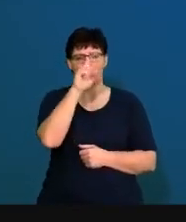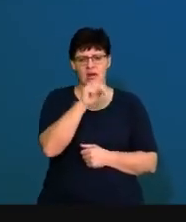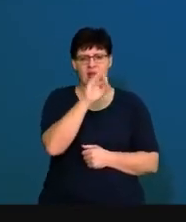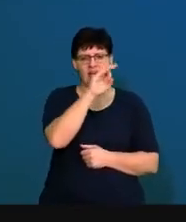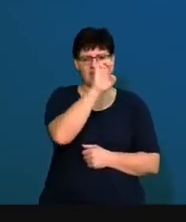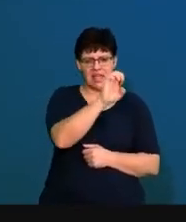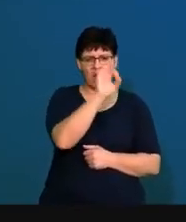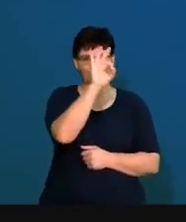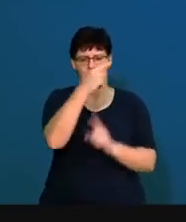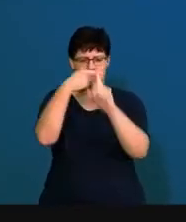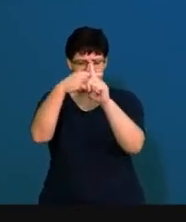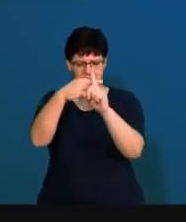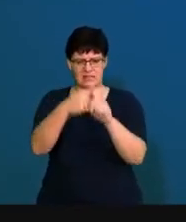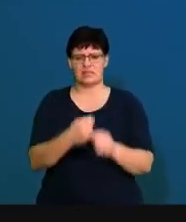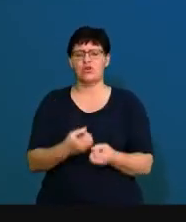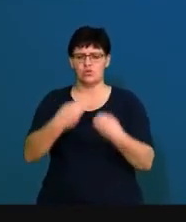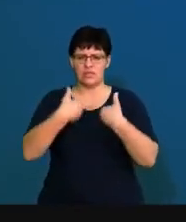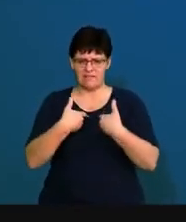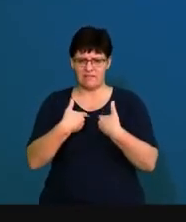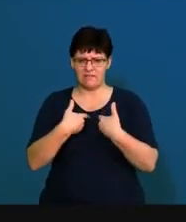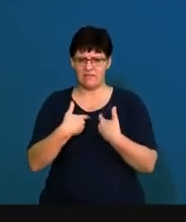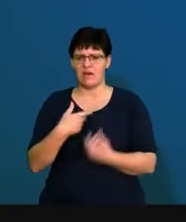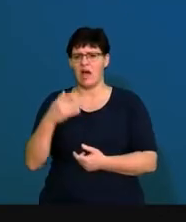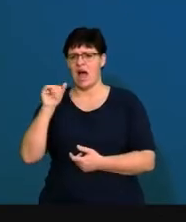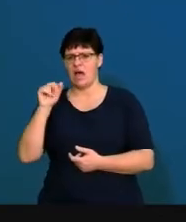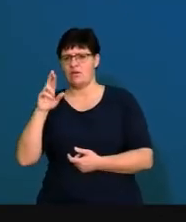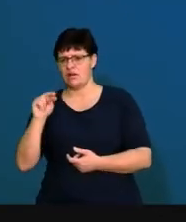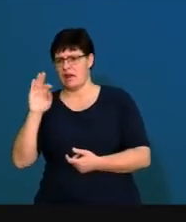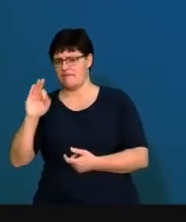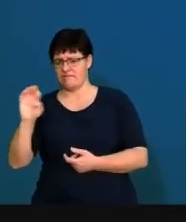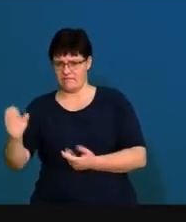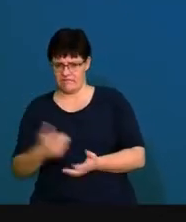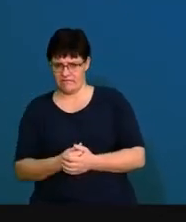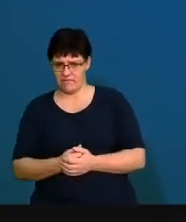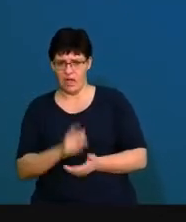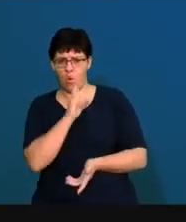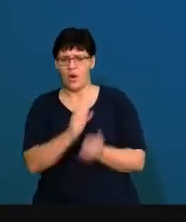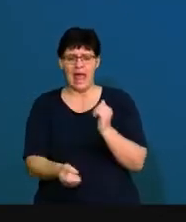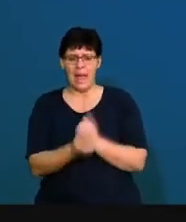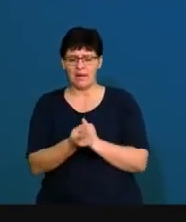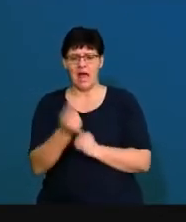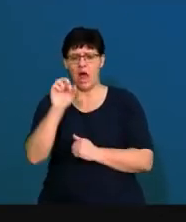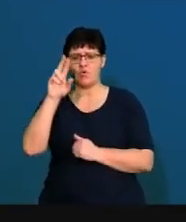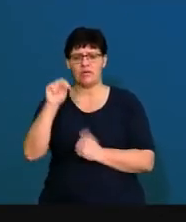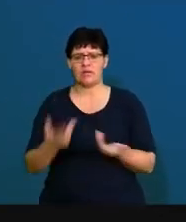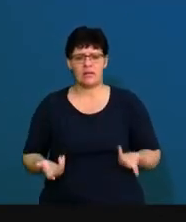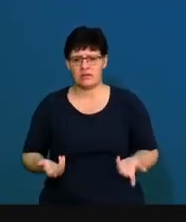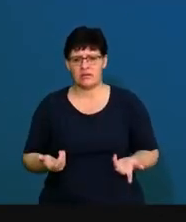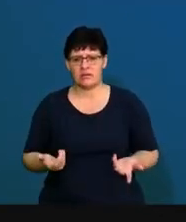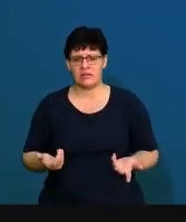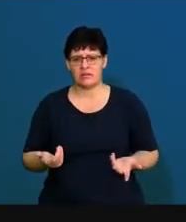iron Fe3+ to give us iron metal, okay? What should have happened to iron,